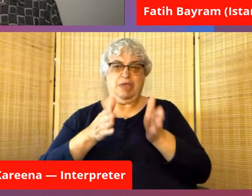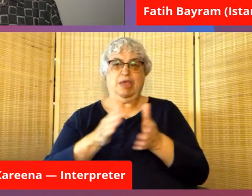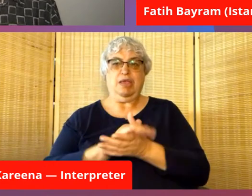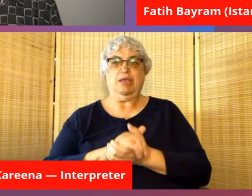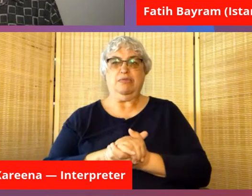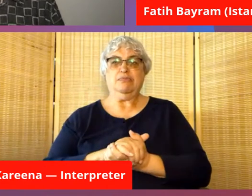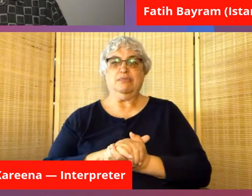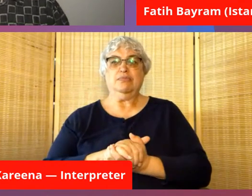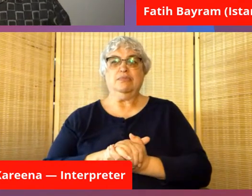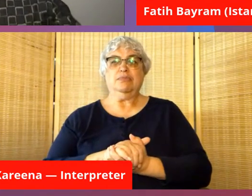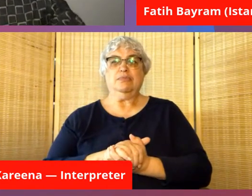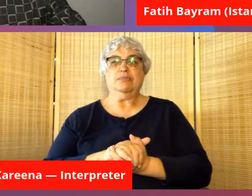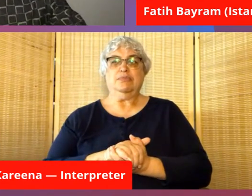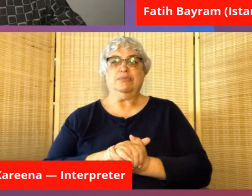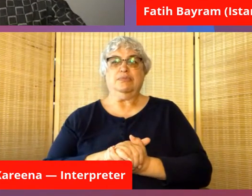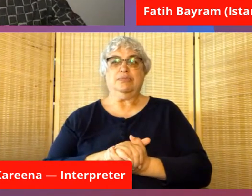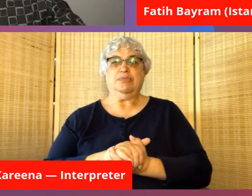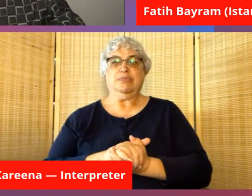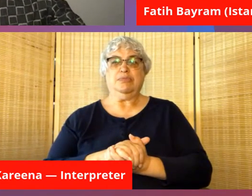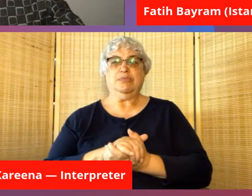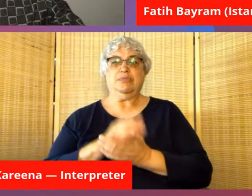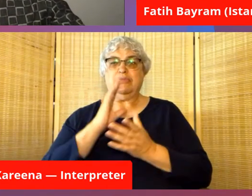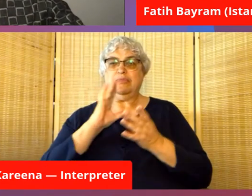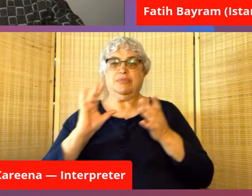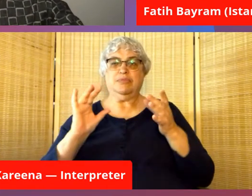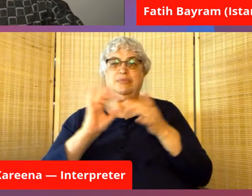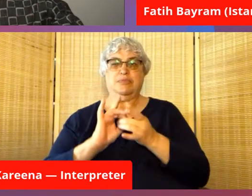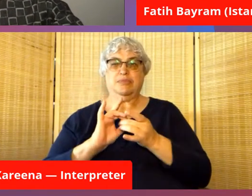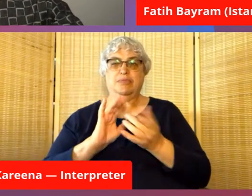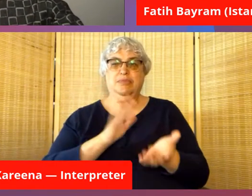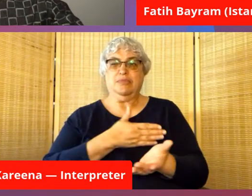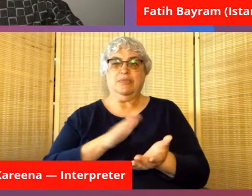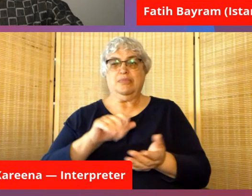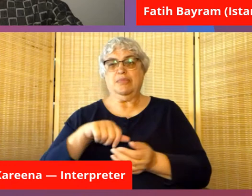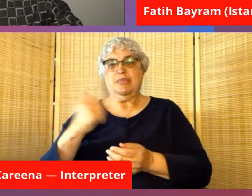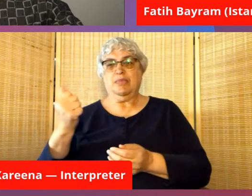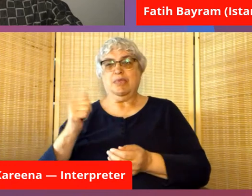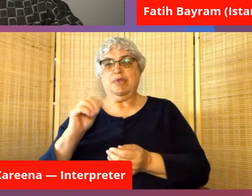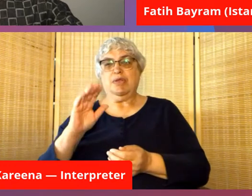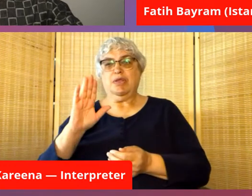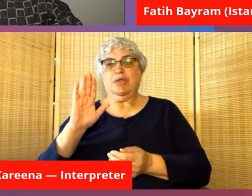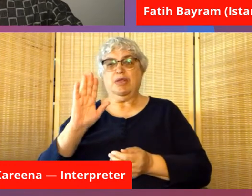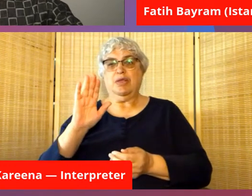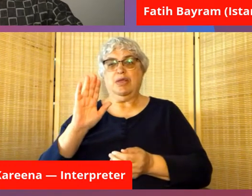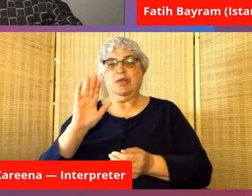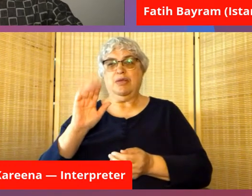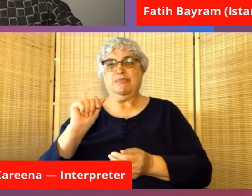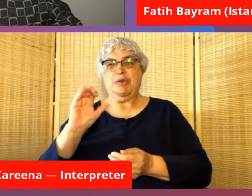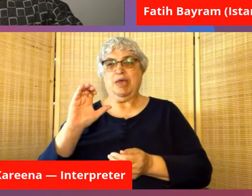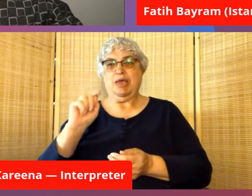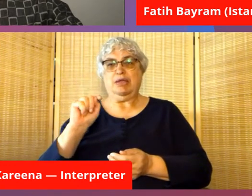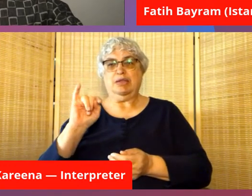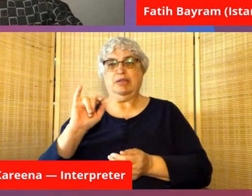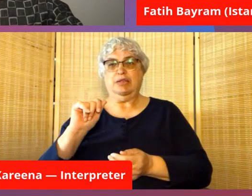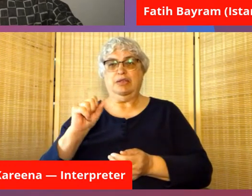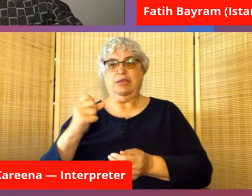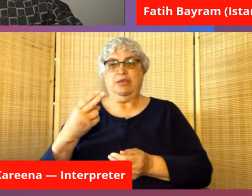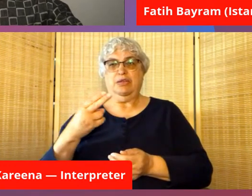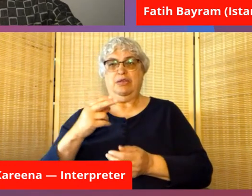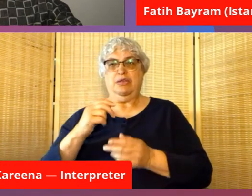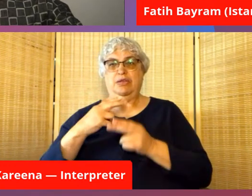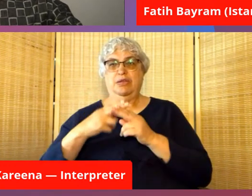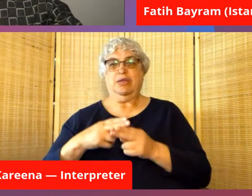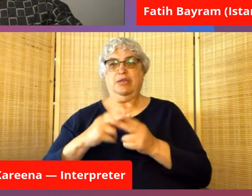So Arturo decided to connect this tune to another Bektashi tune called Demedim Mi,